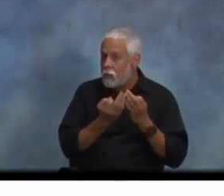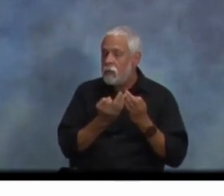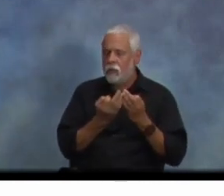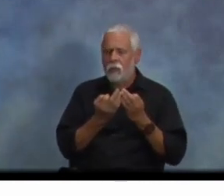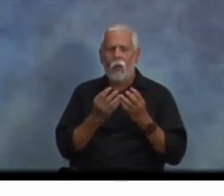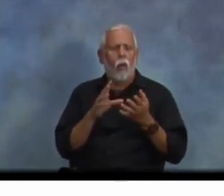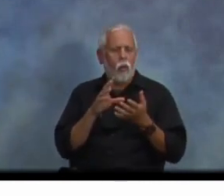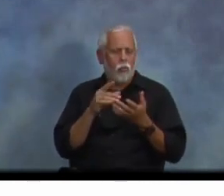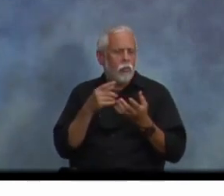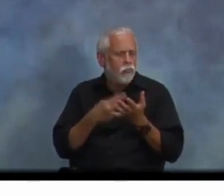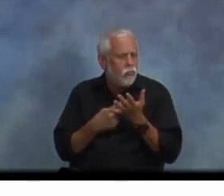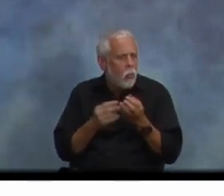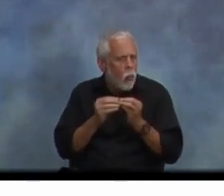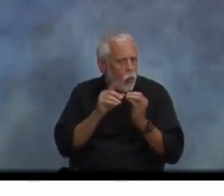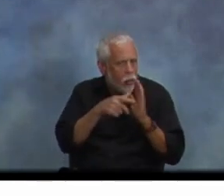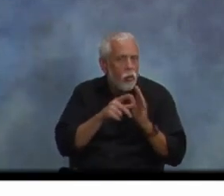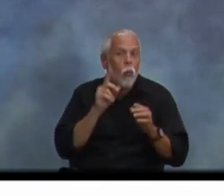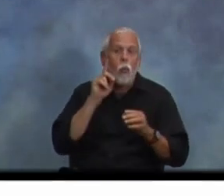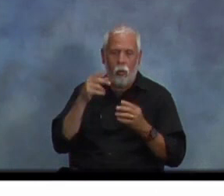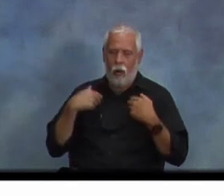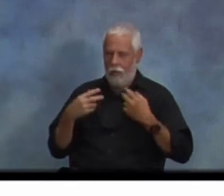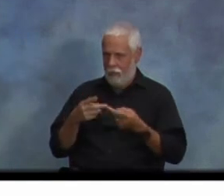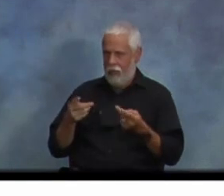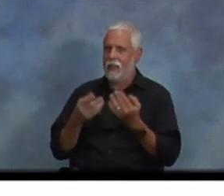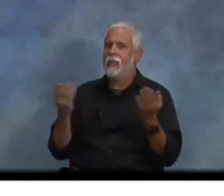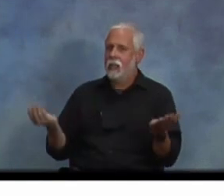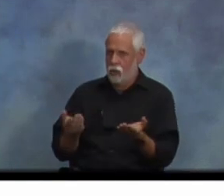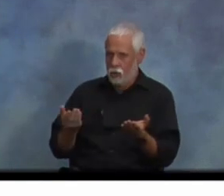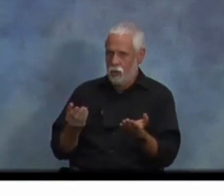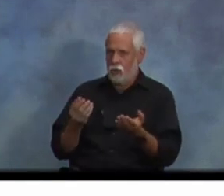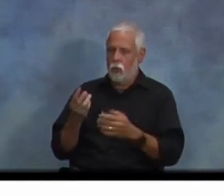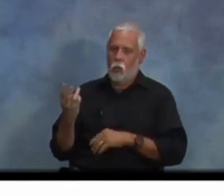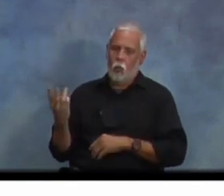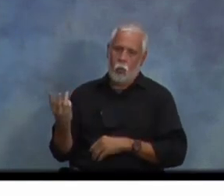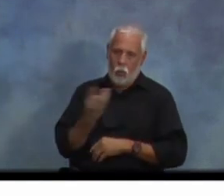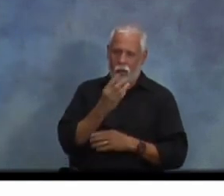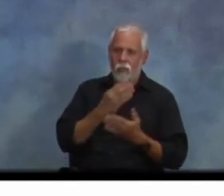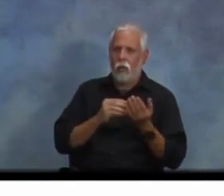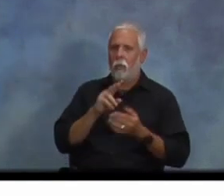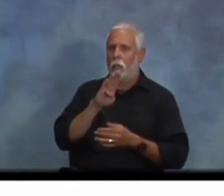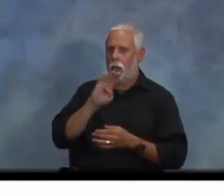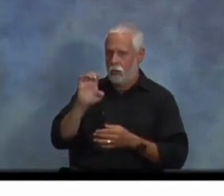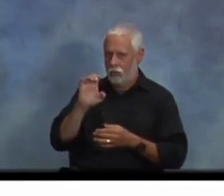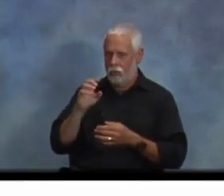more details to come, but we do know that we'll have a site here in the west in Buncombe.